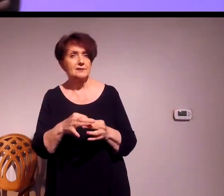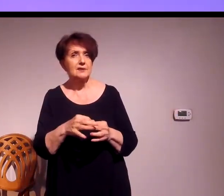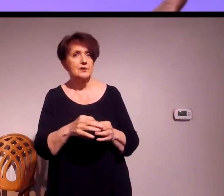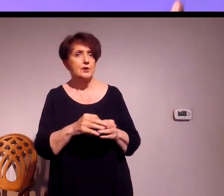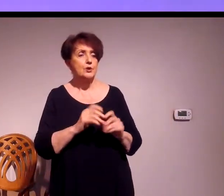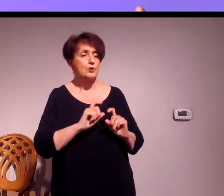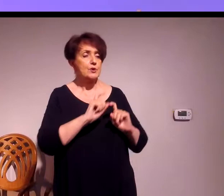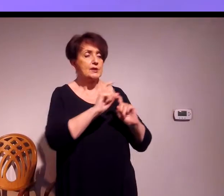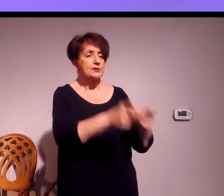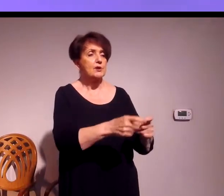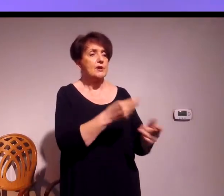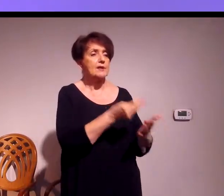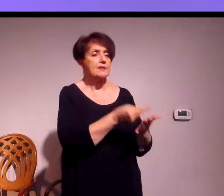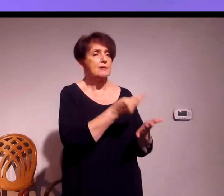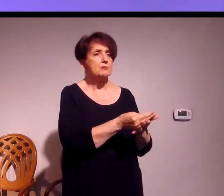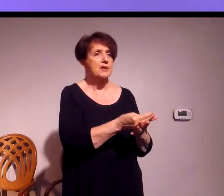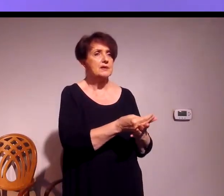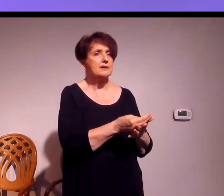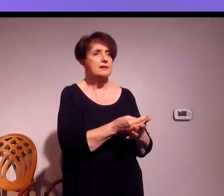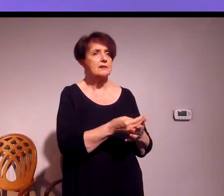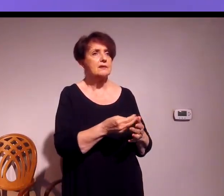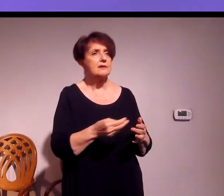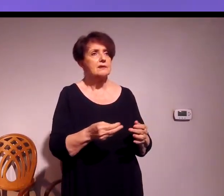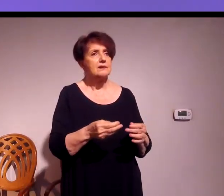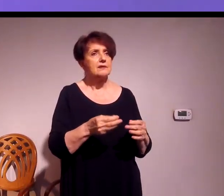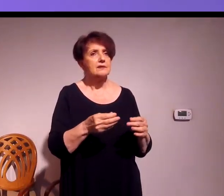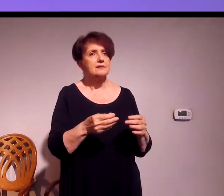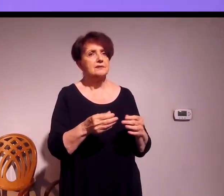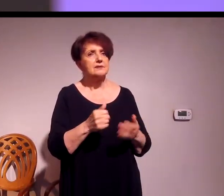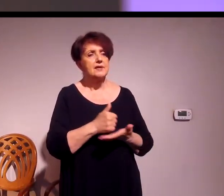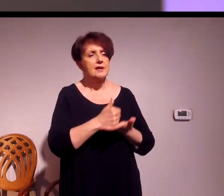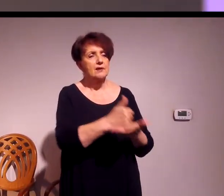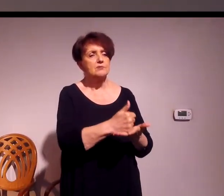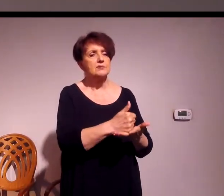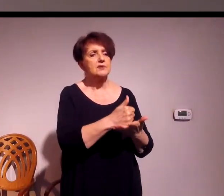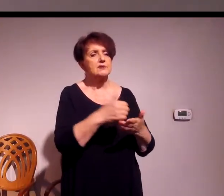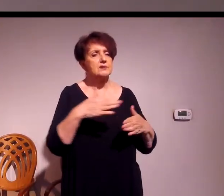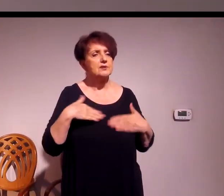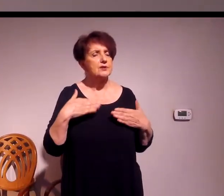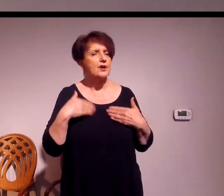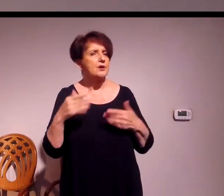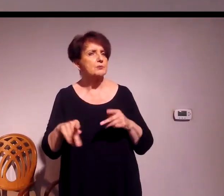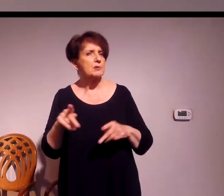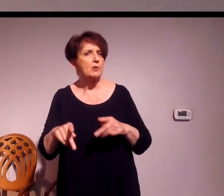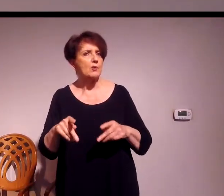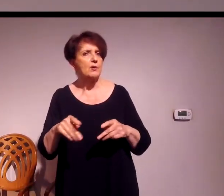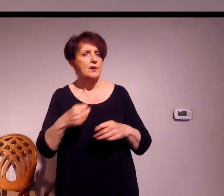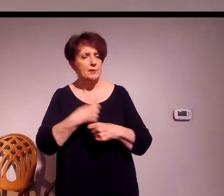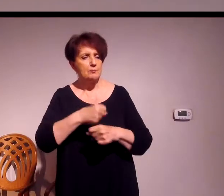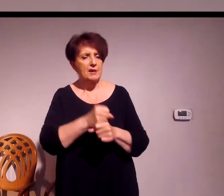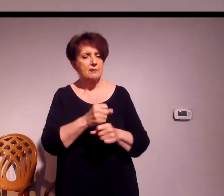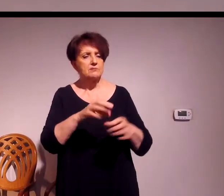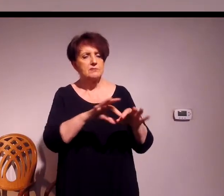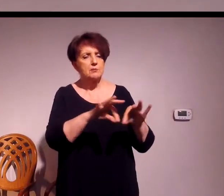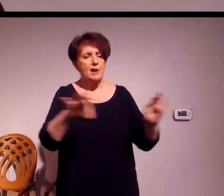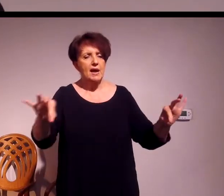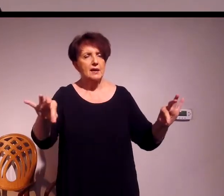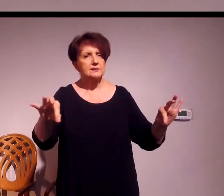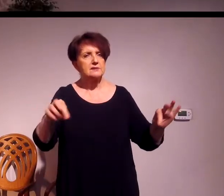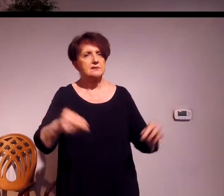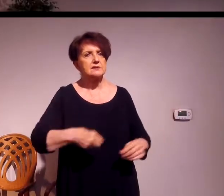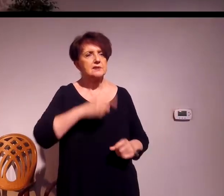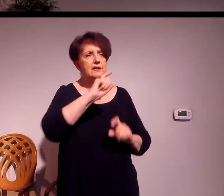YFM groups can provide those kind of bags for everybody. It could be you. It could be you that makes the difference, that decides how to